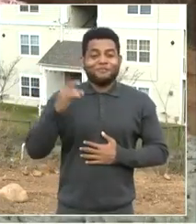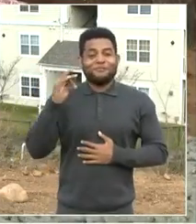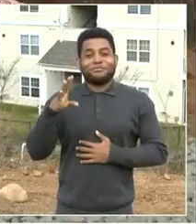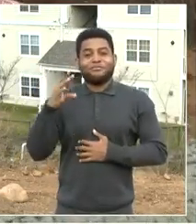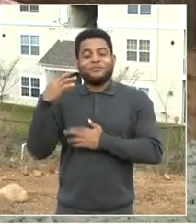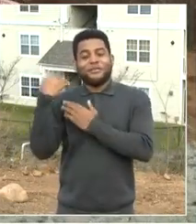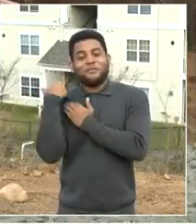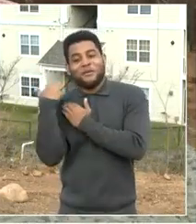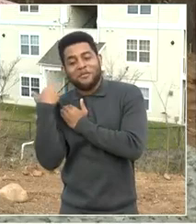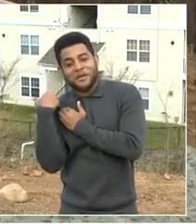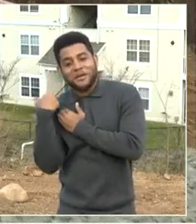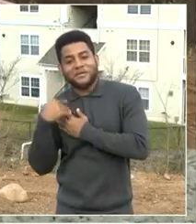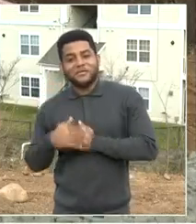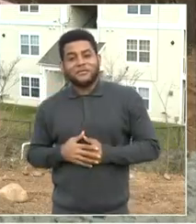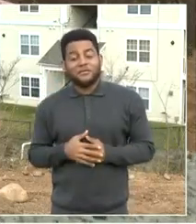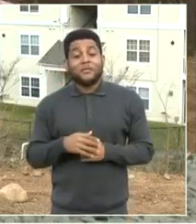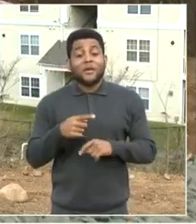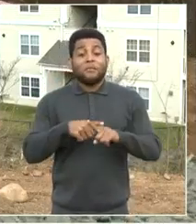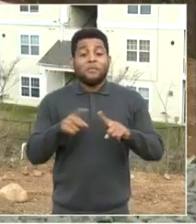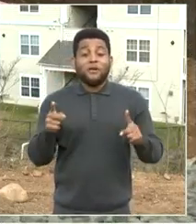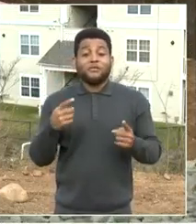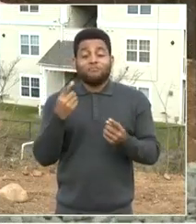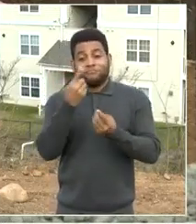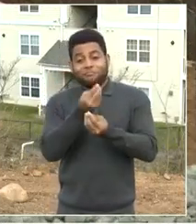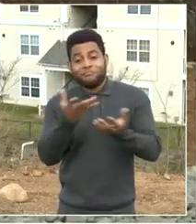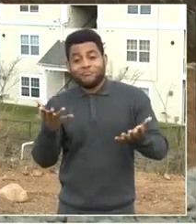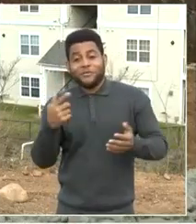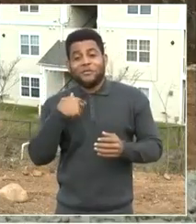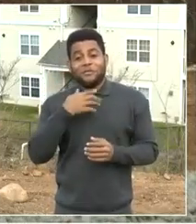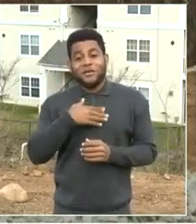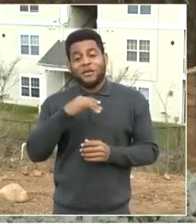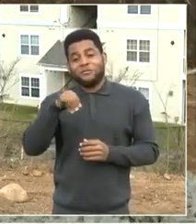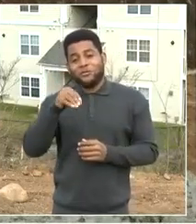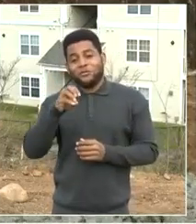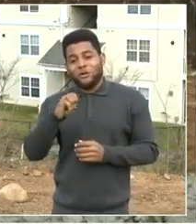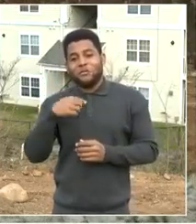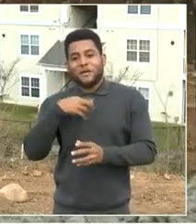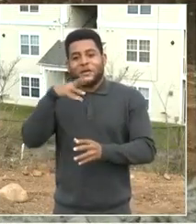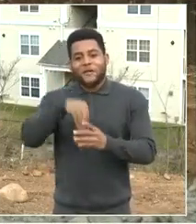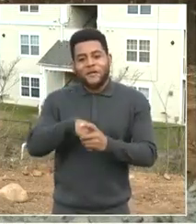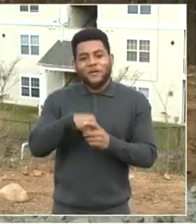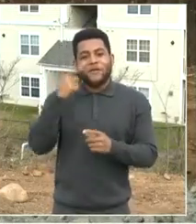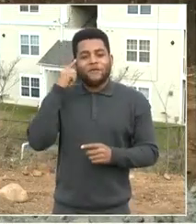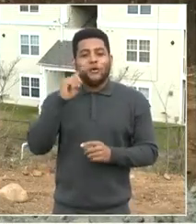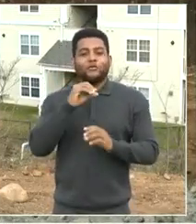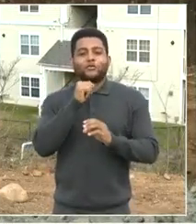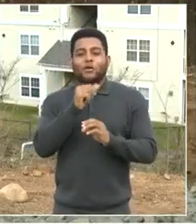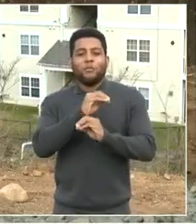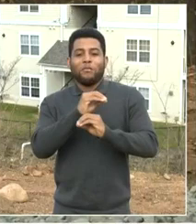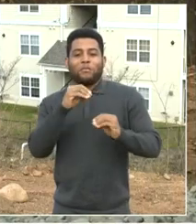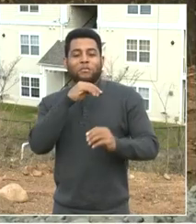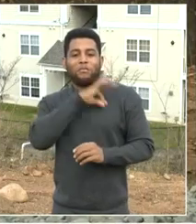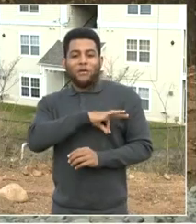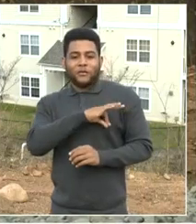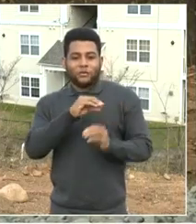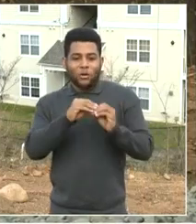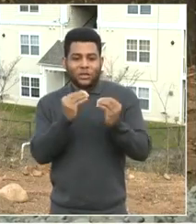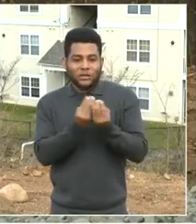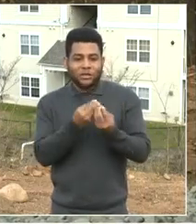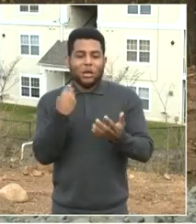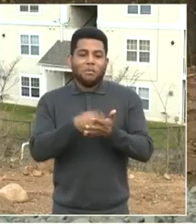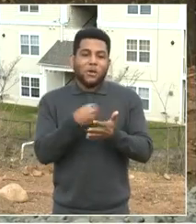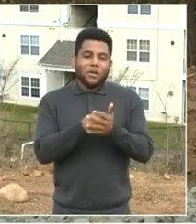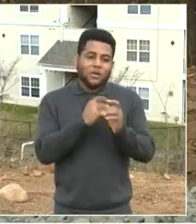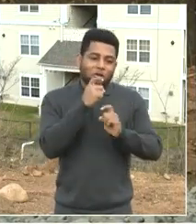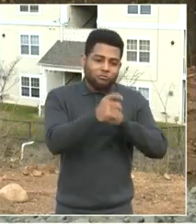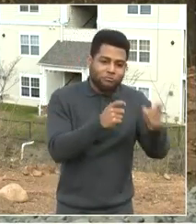and Nonprofit Lending Group, and in that capacity, we do a lot of affordable housing in the district and in, quite frankly, 7 or 8 other states that